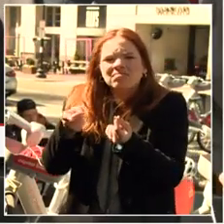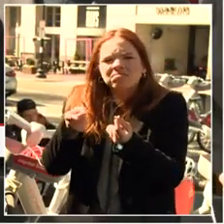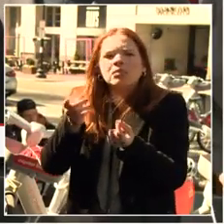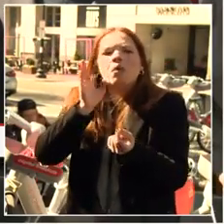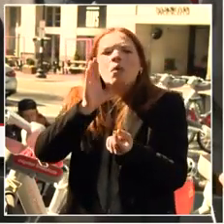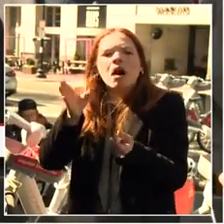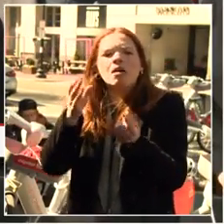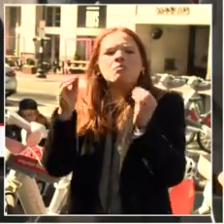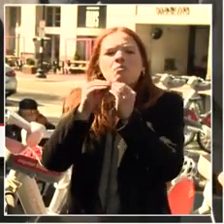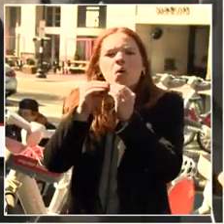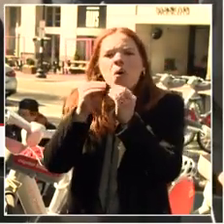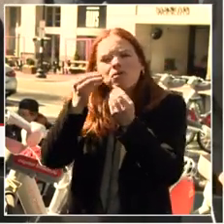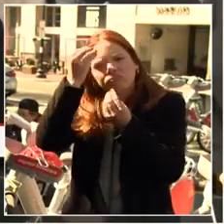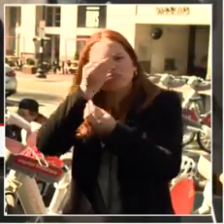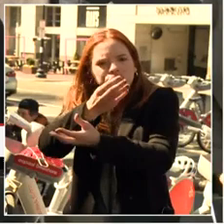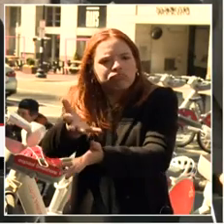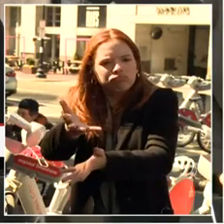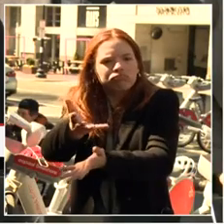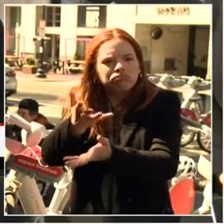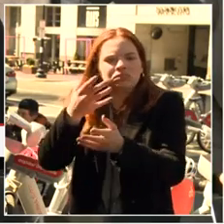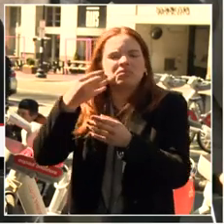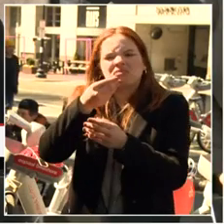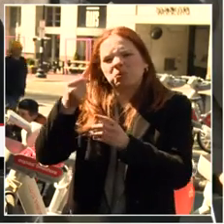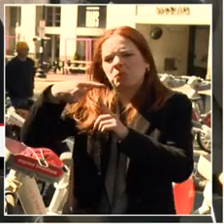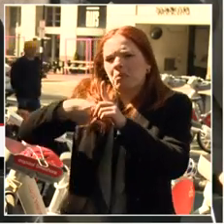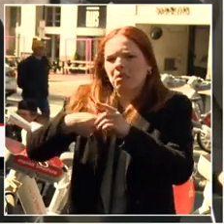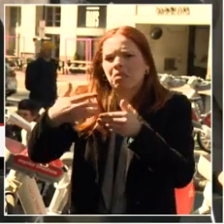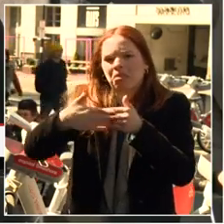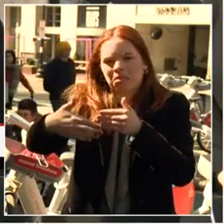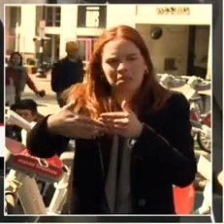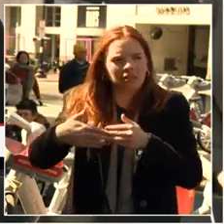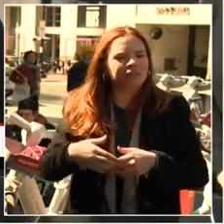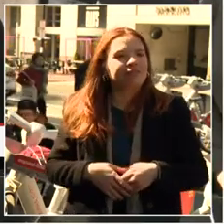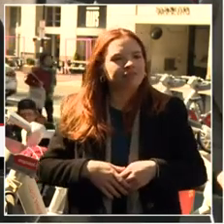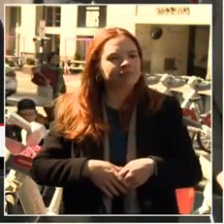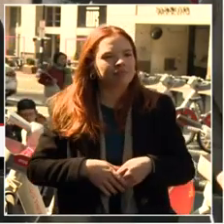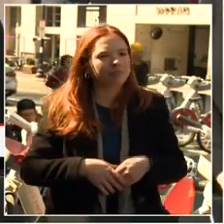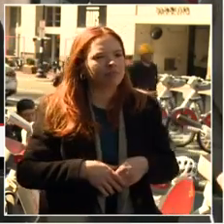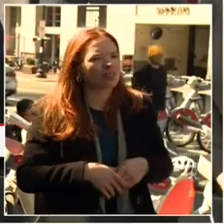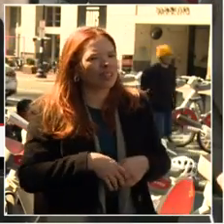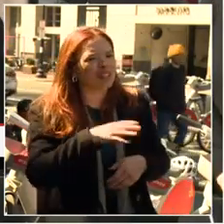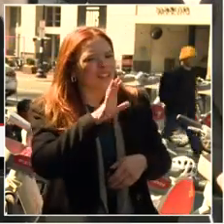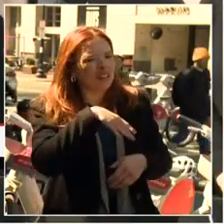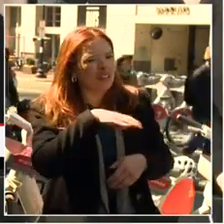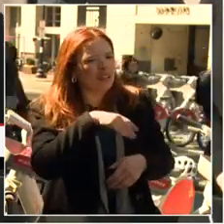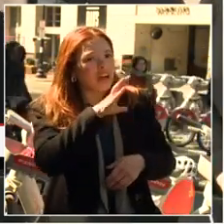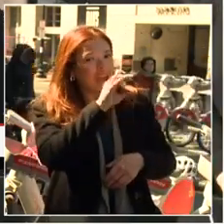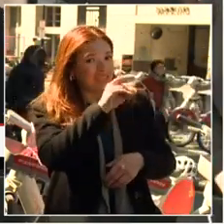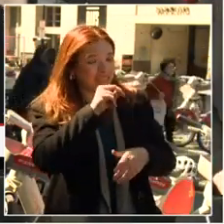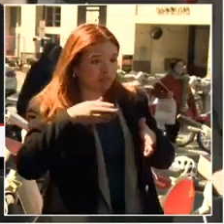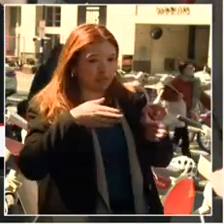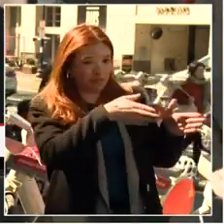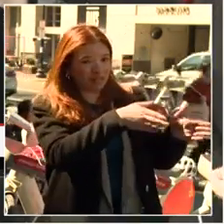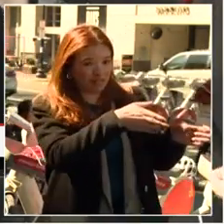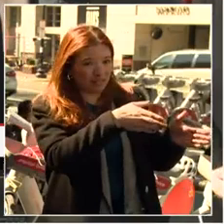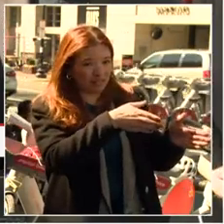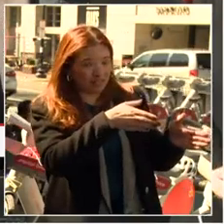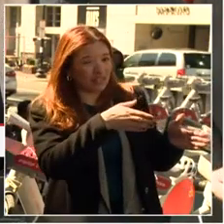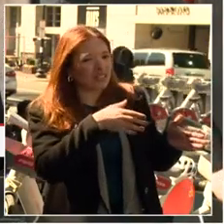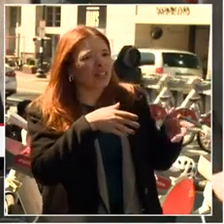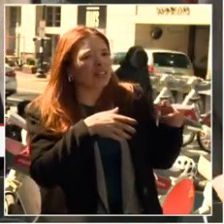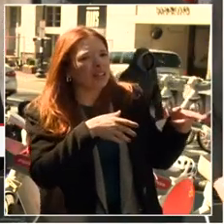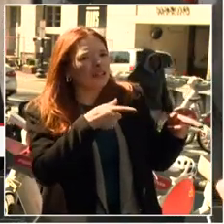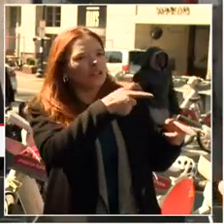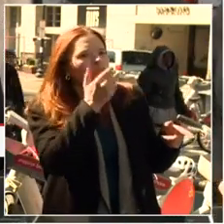Yes. Mayor, one of the biggest streets in the city is the Connecticut Avenue corridor. As you know, there's been a lot